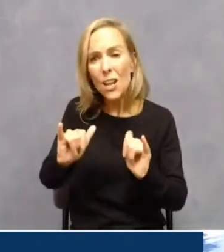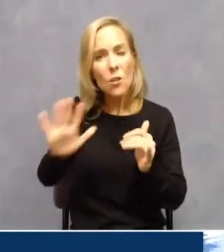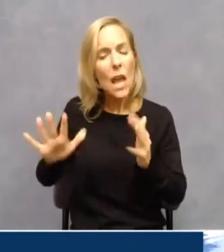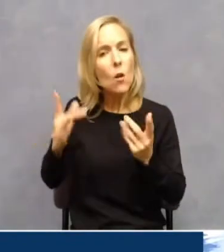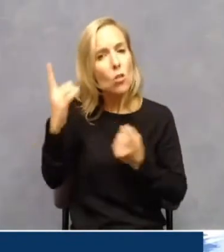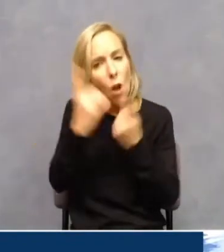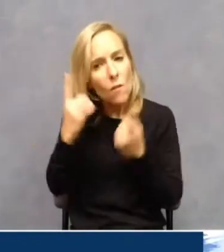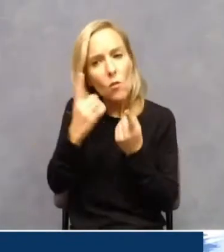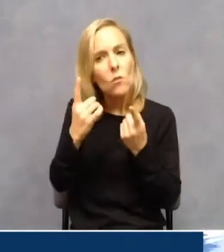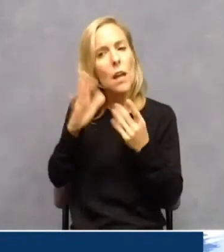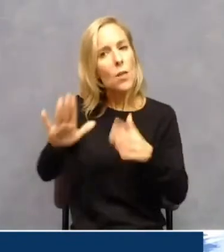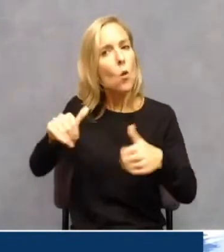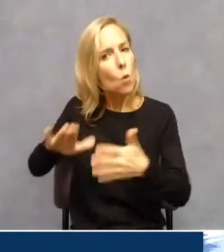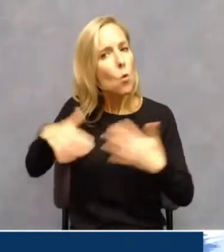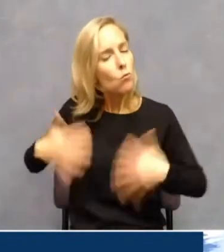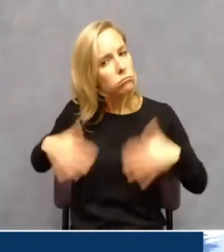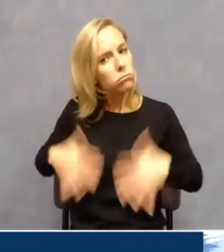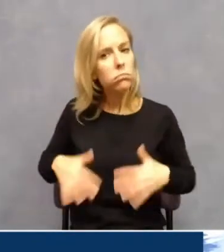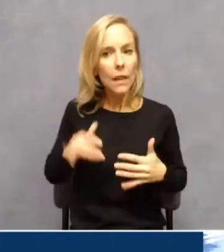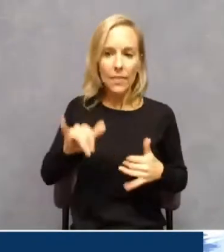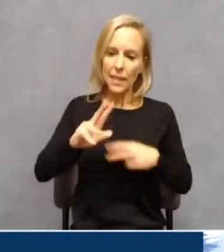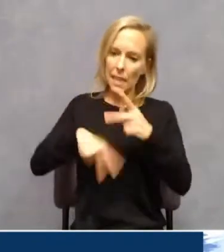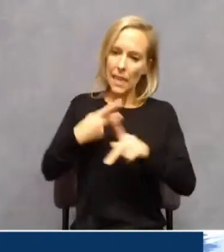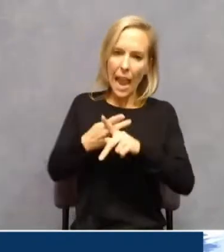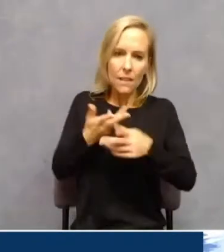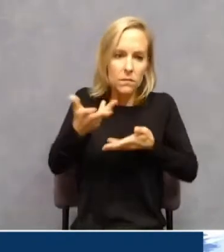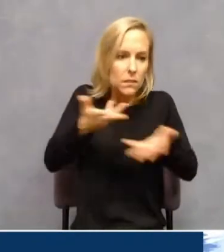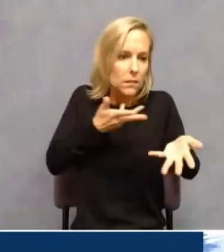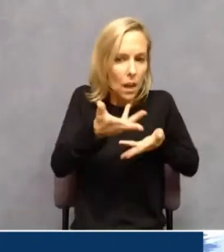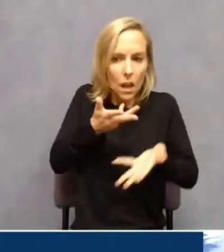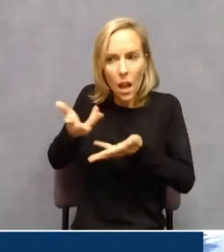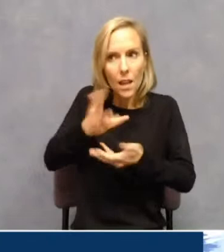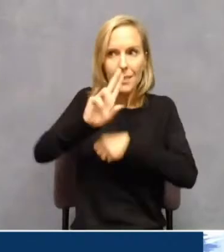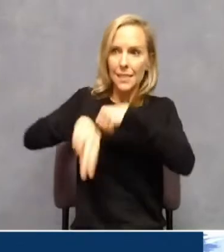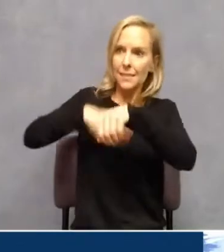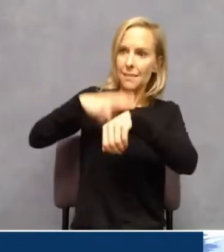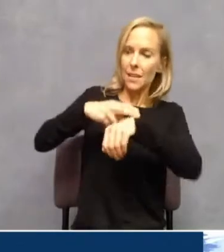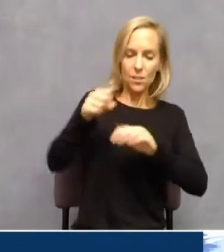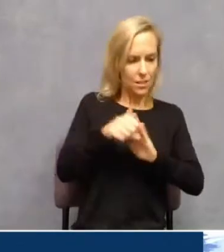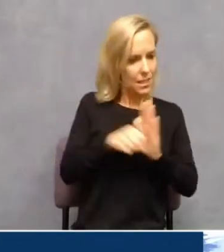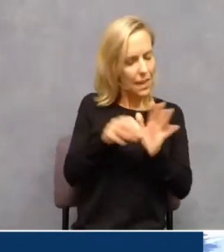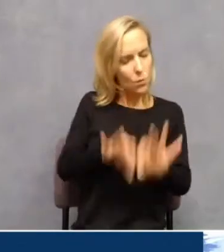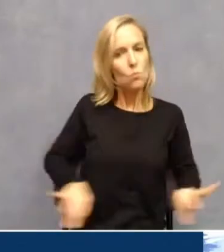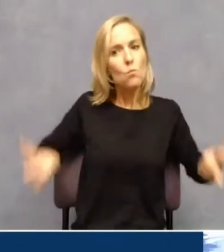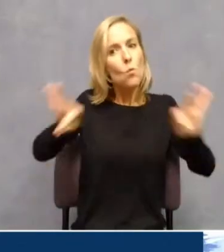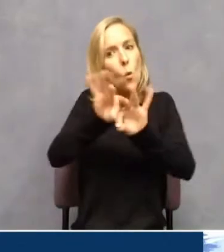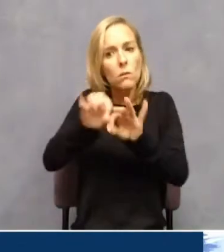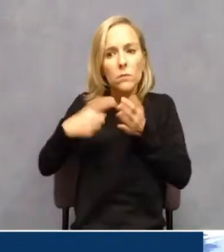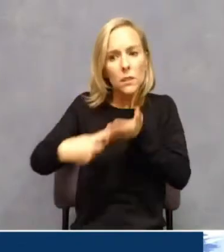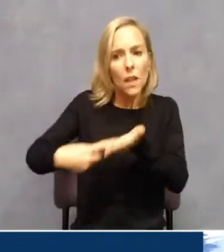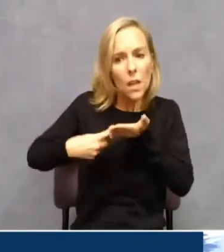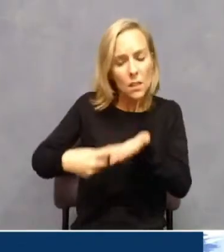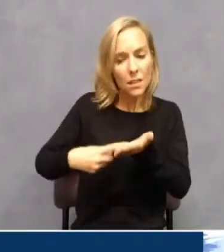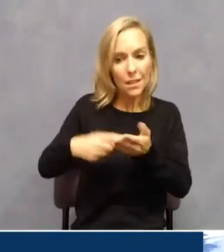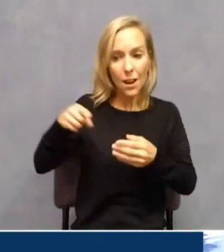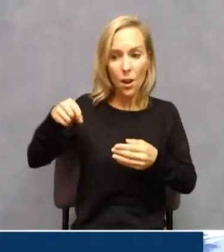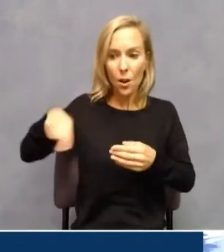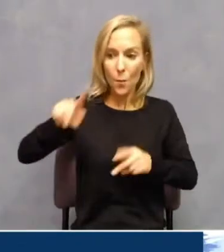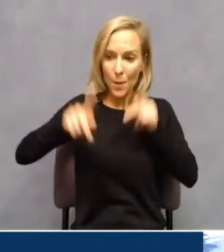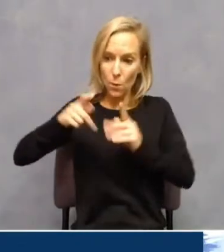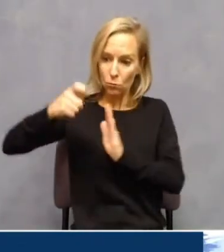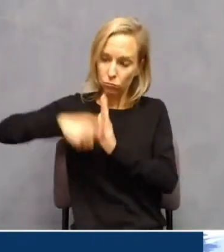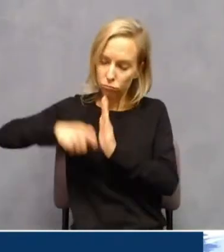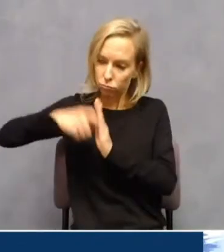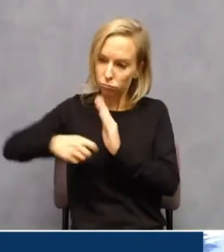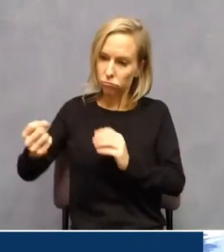just observe that's the kind of dialogue we need as a nation and as a state. I think these folks, the way they communicated, demonstrate